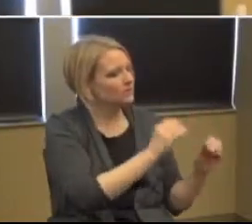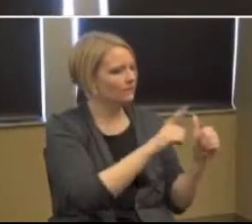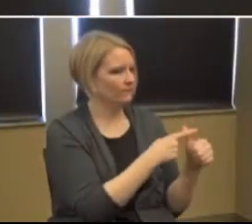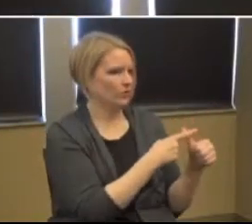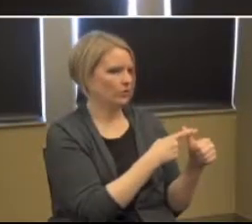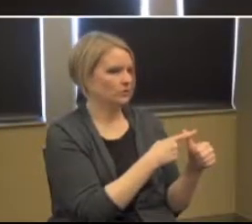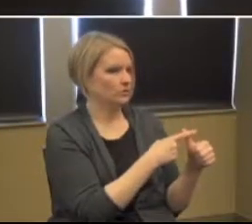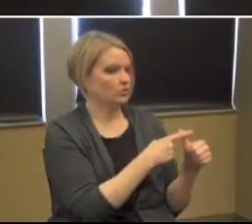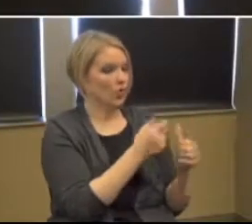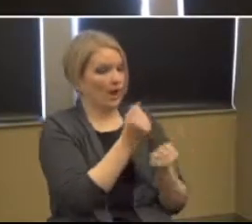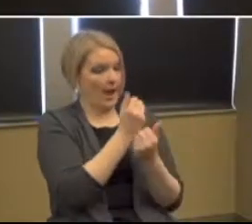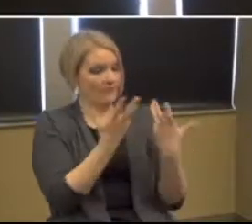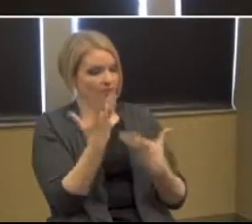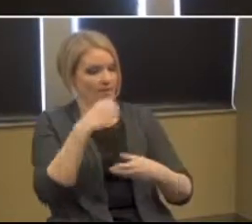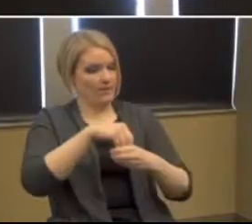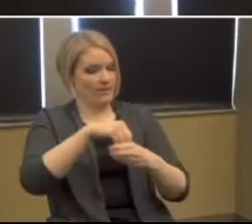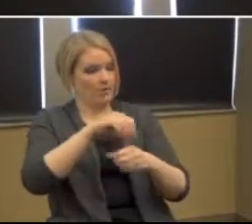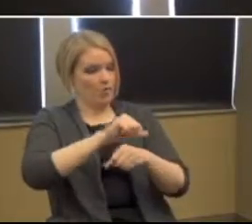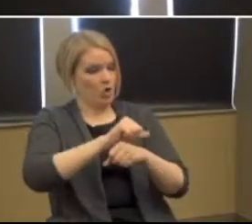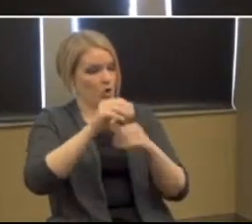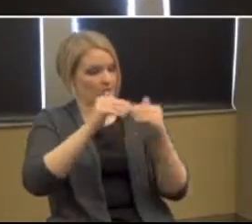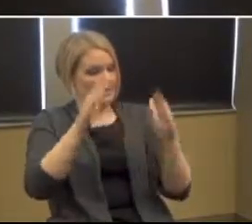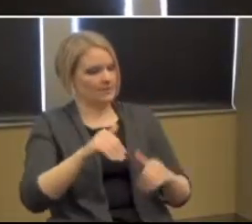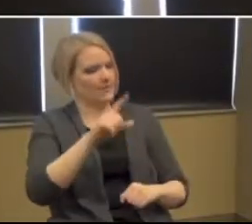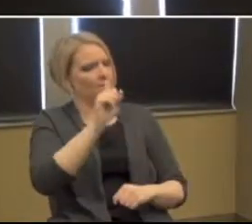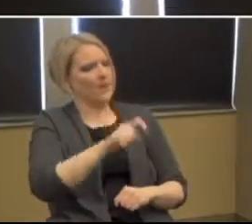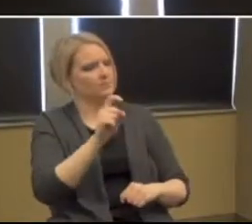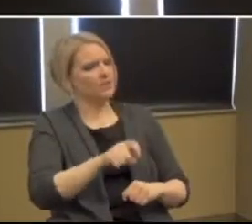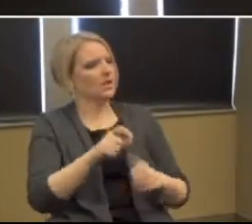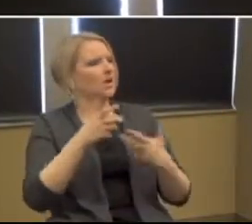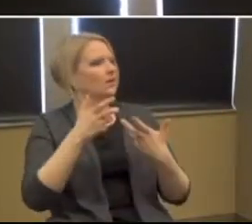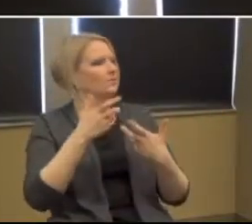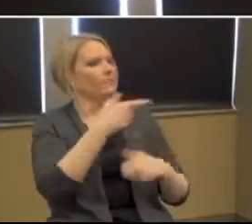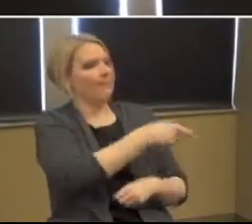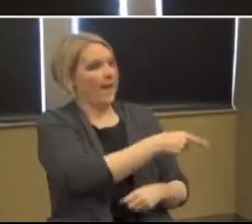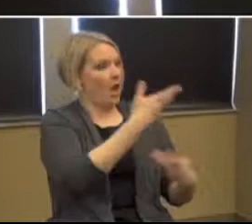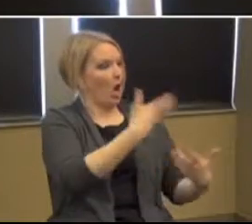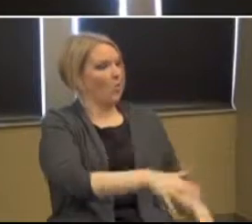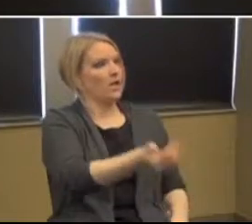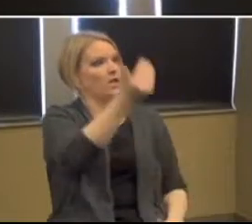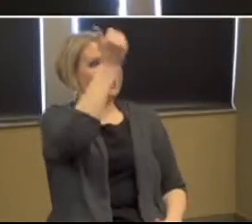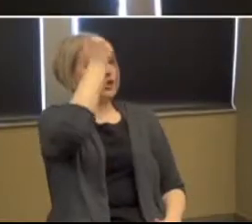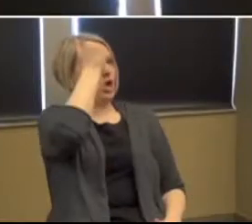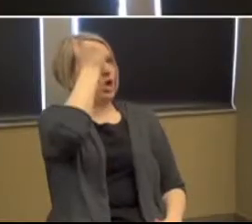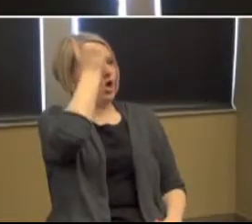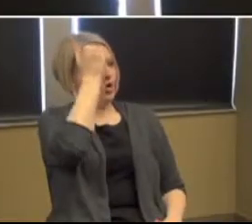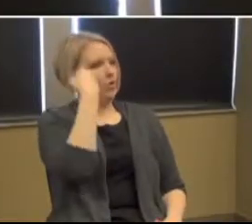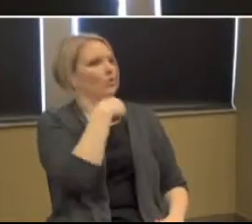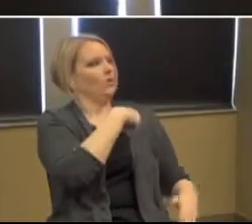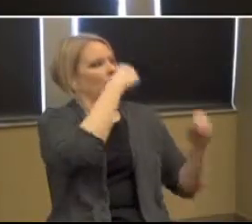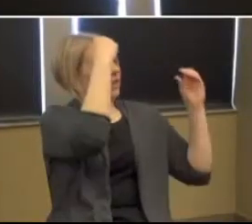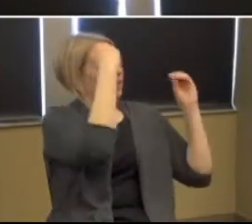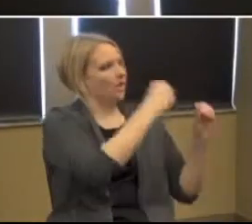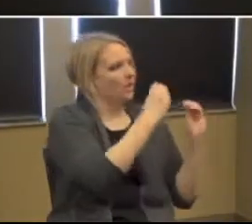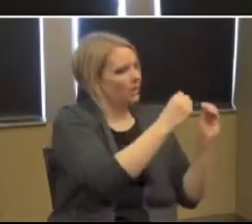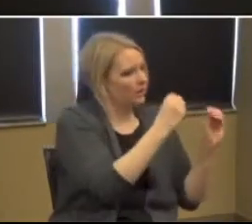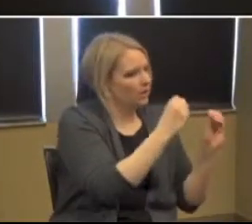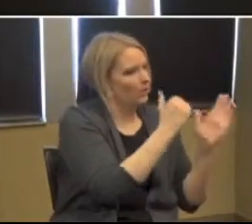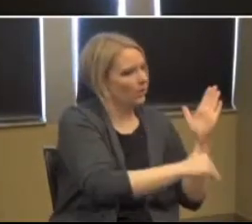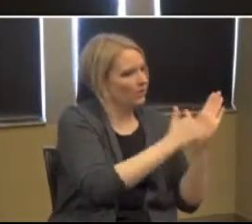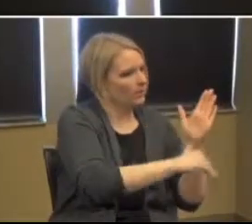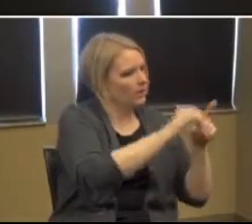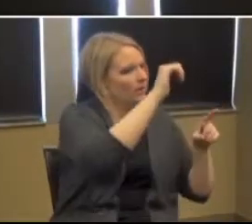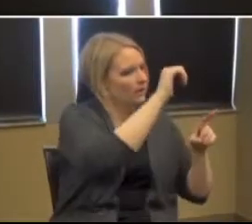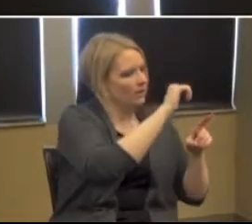there, it has to be at a maintenance level. So it has been taught in direct instruction over and over, repetition